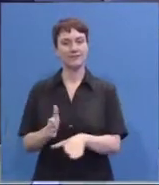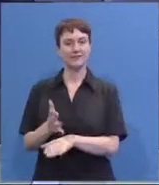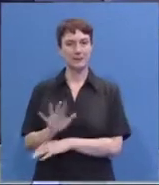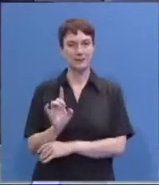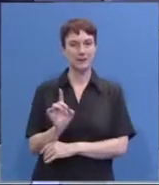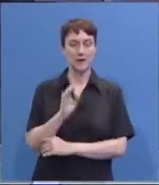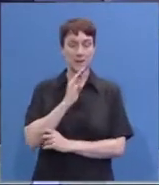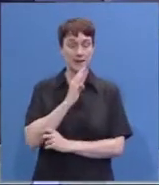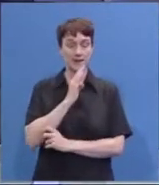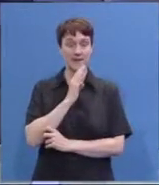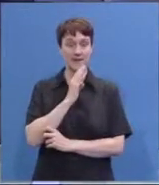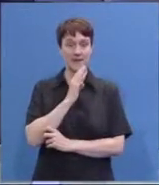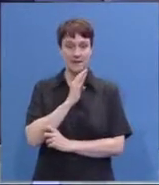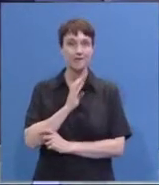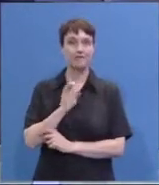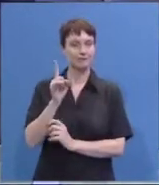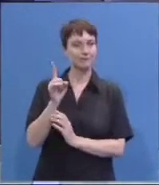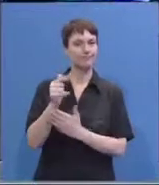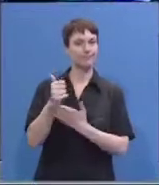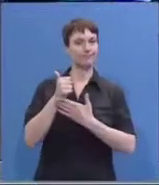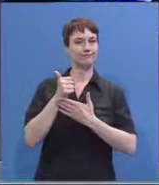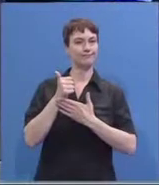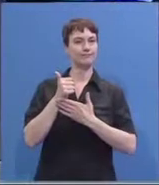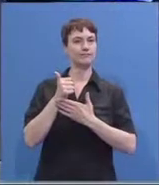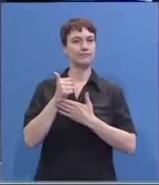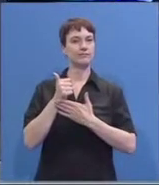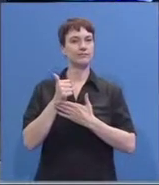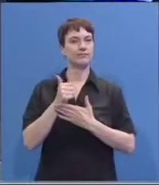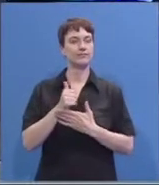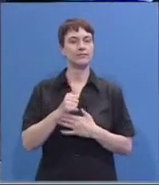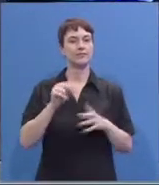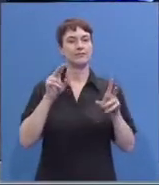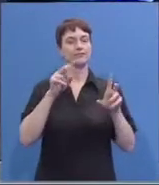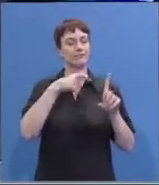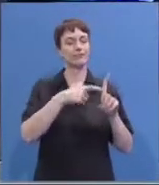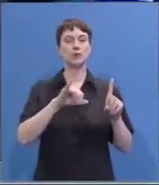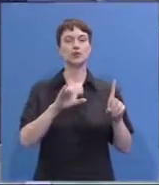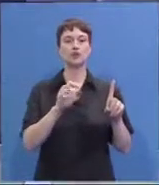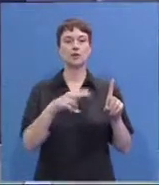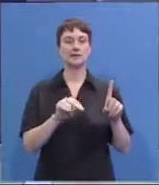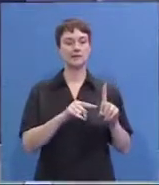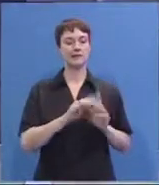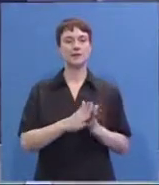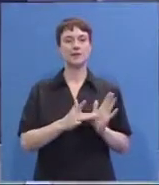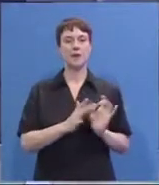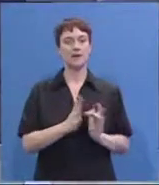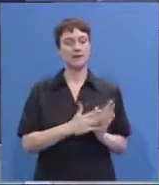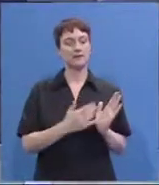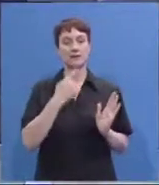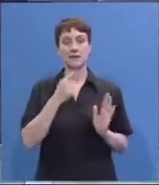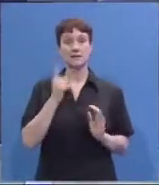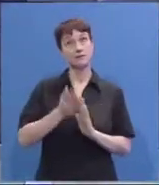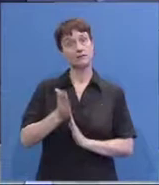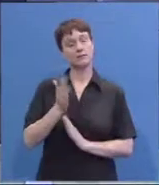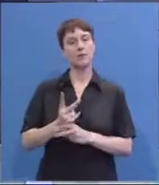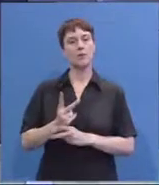is a way into meeting Christ. John speaks about preparing the way, the place where all of